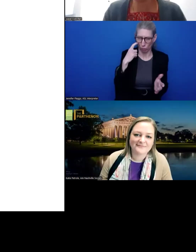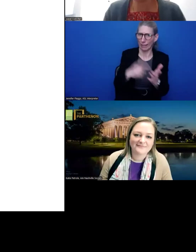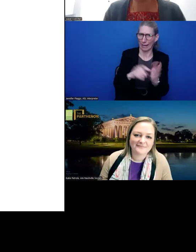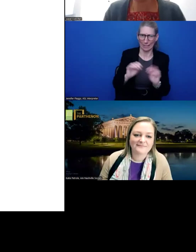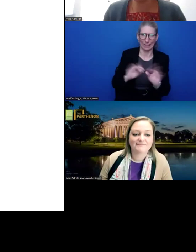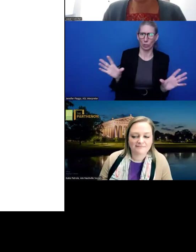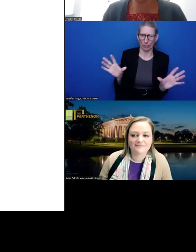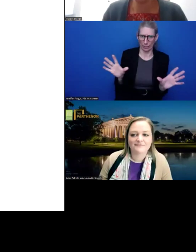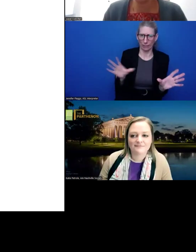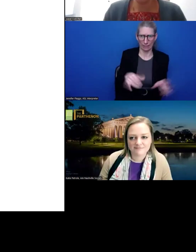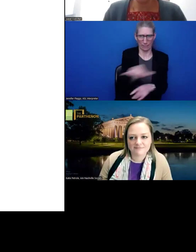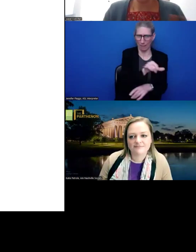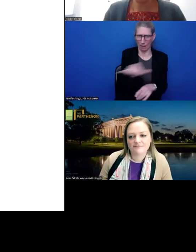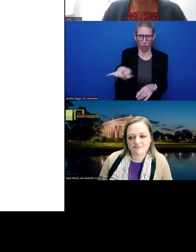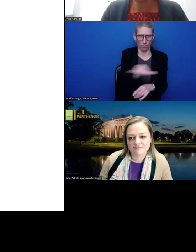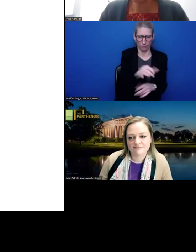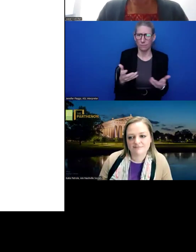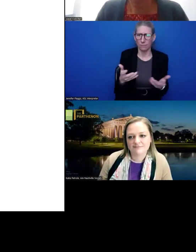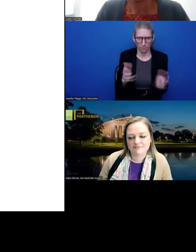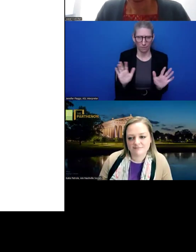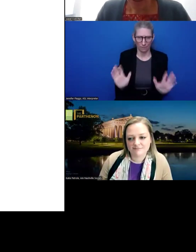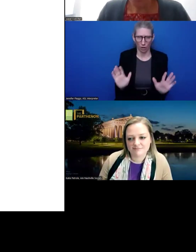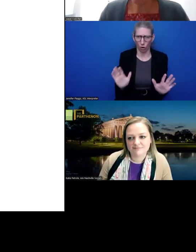like the similarities in their